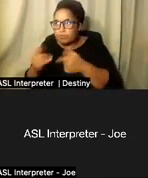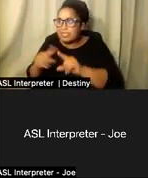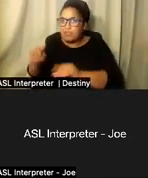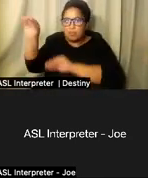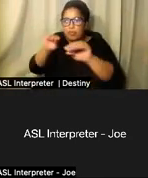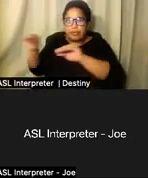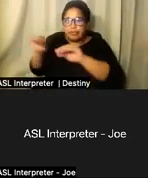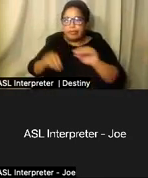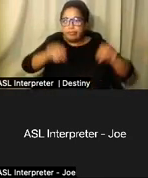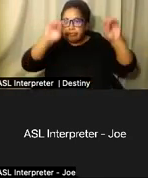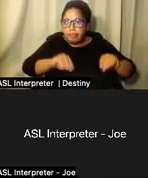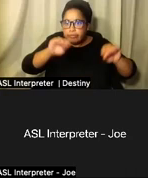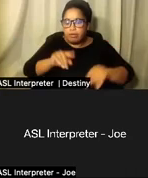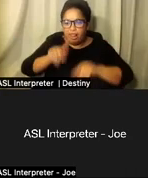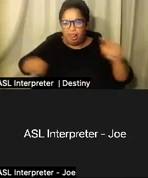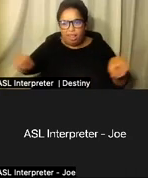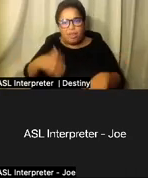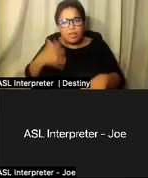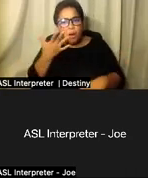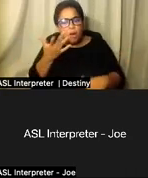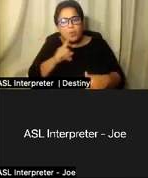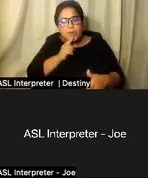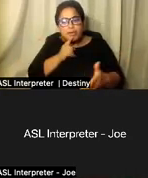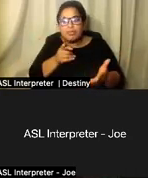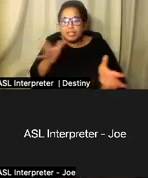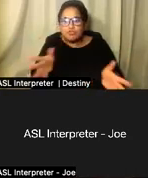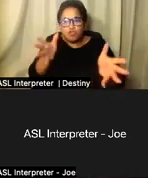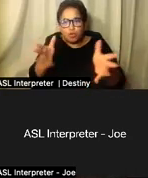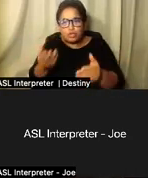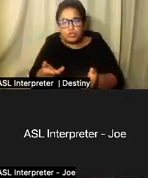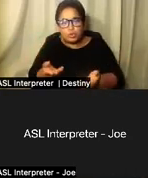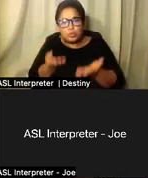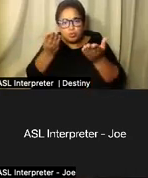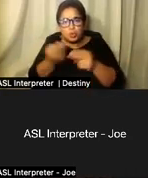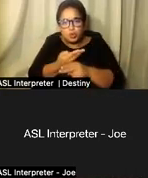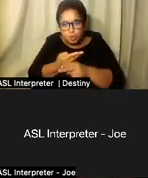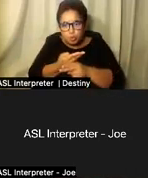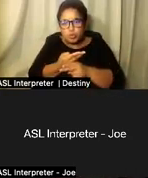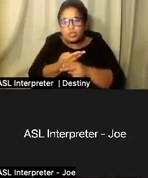house. This is one reason we recommend flexible fasteners. You want the fastener to be